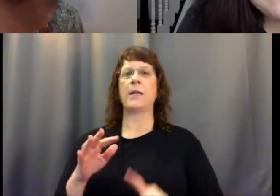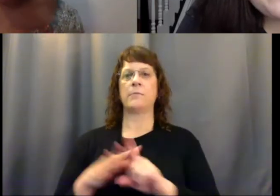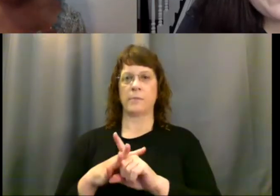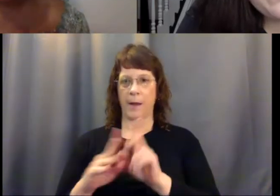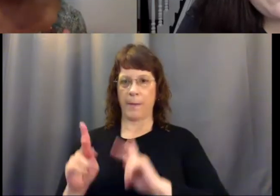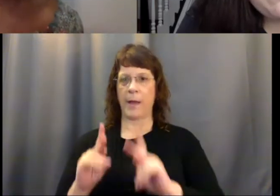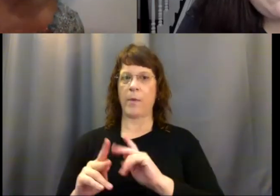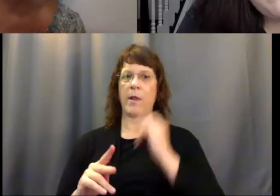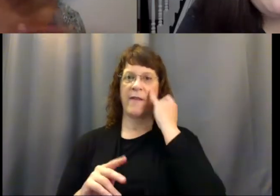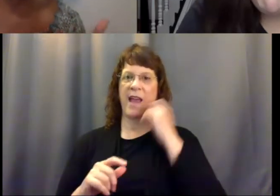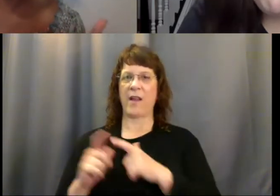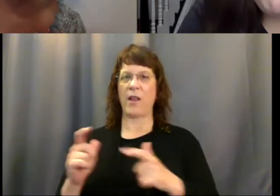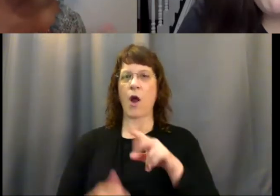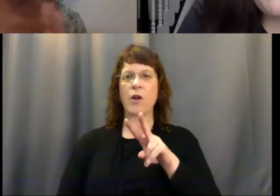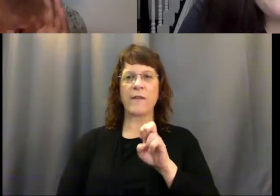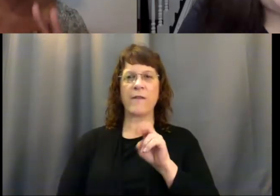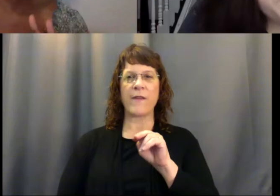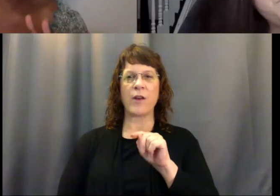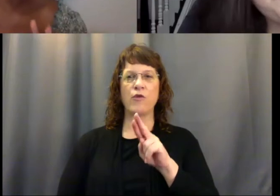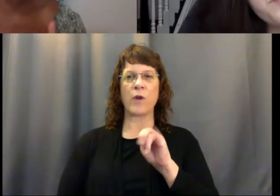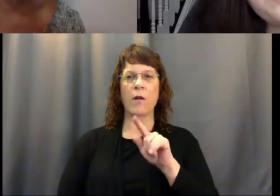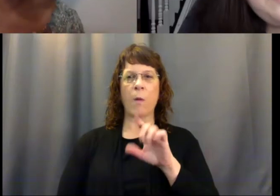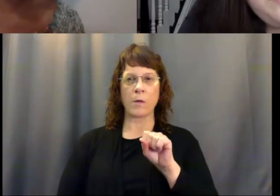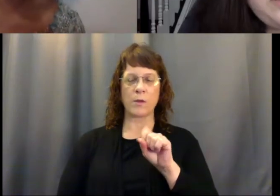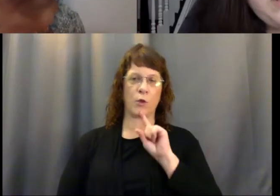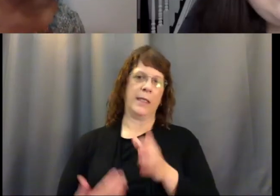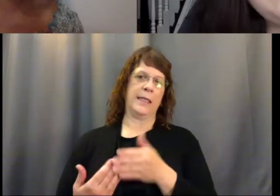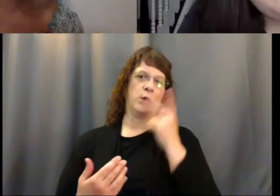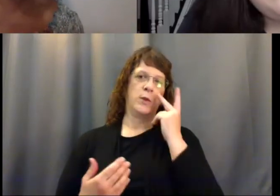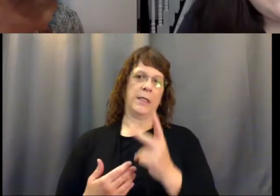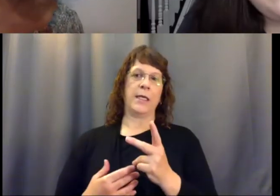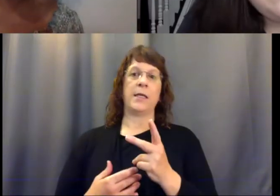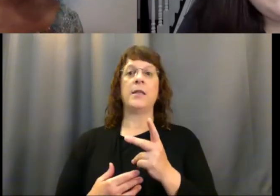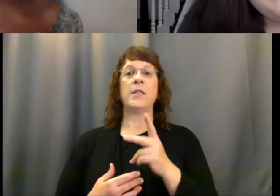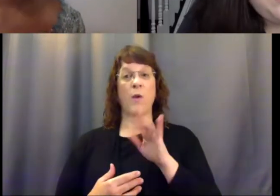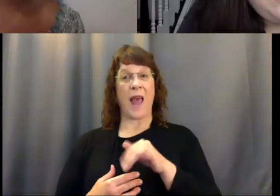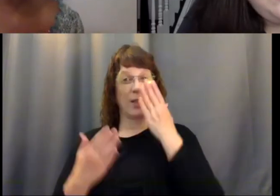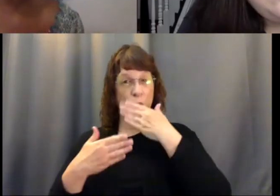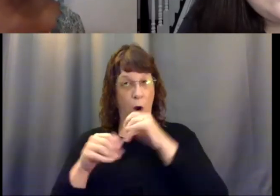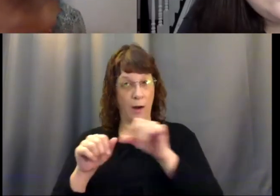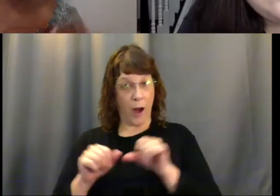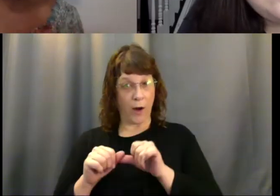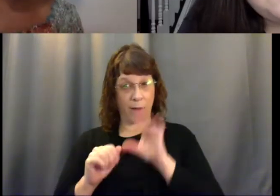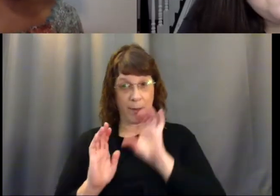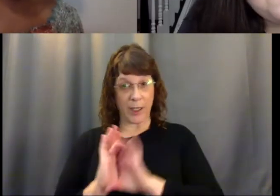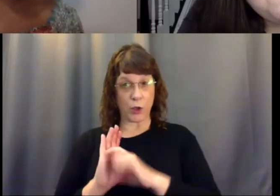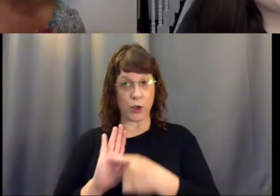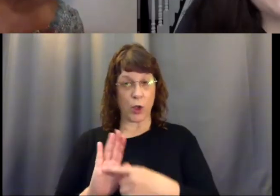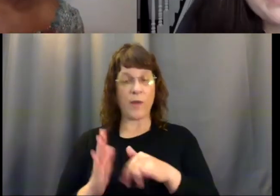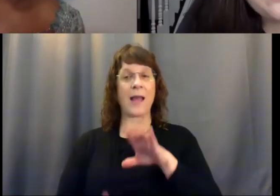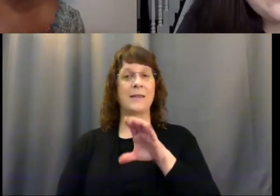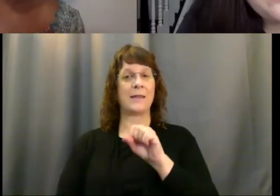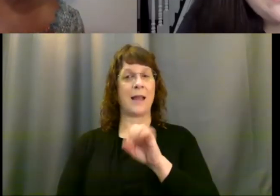enlarged ventricles, which is very easy to see. So the ventricles were the dark parts of the pictures that I showed, which is where the CSF